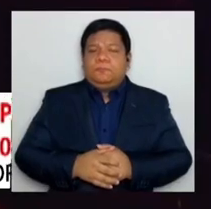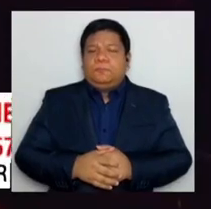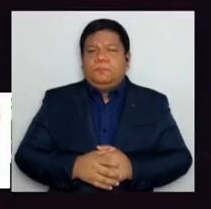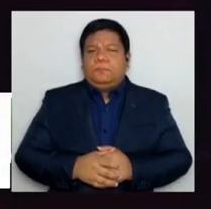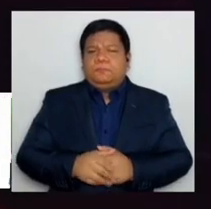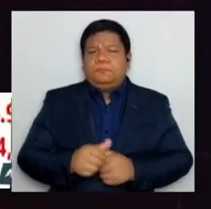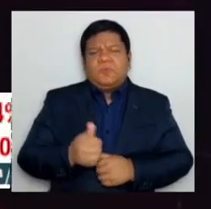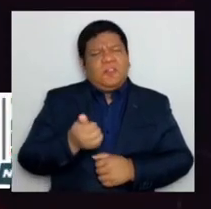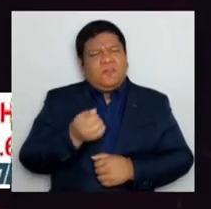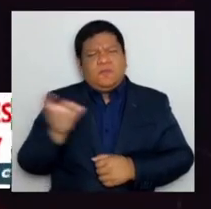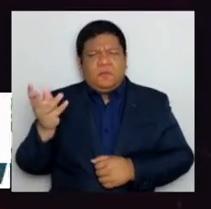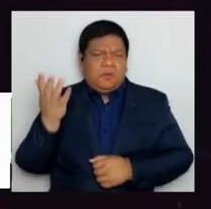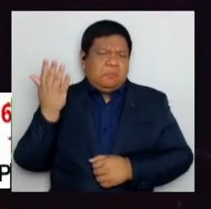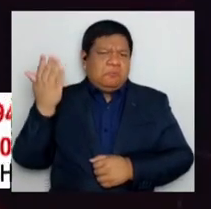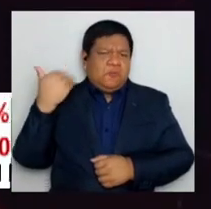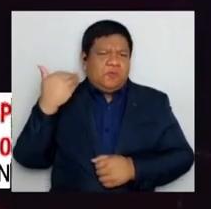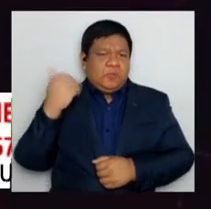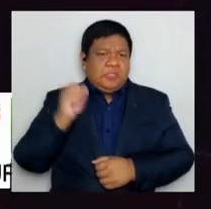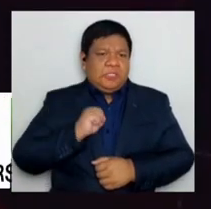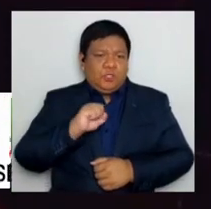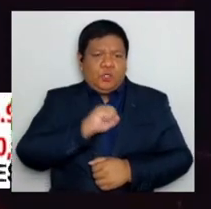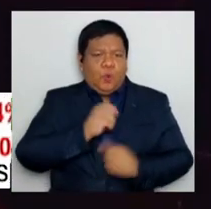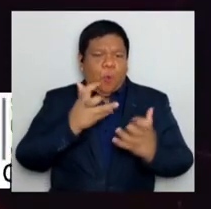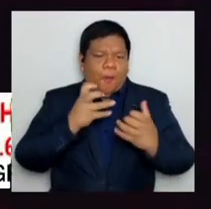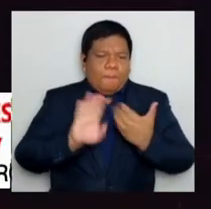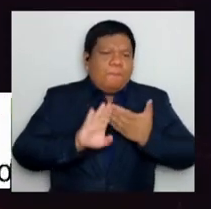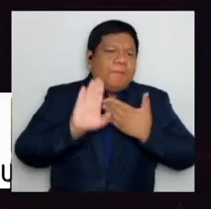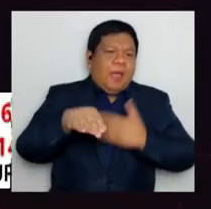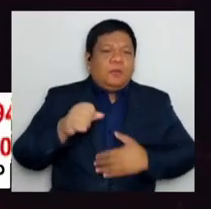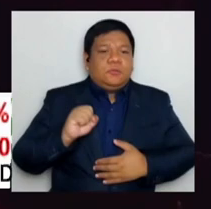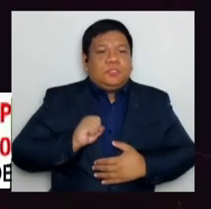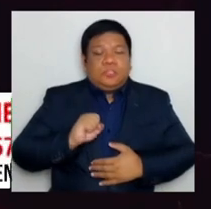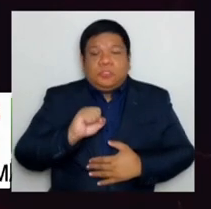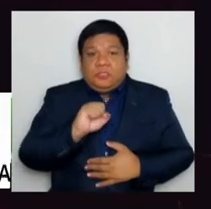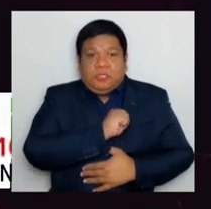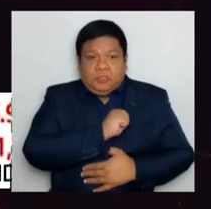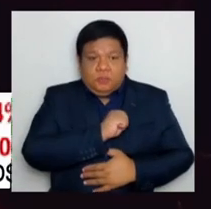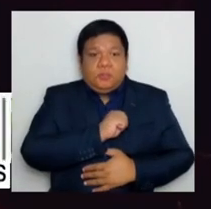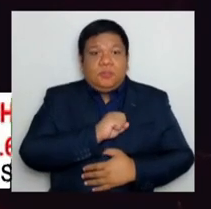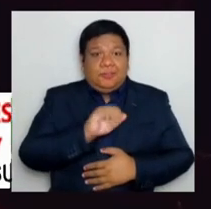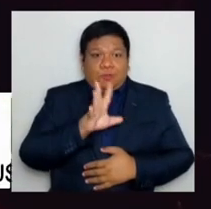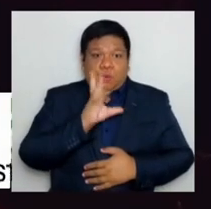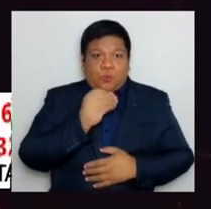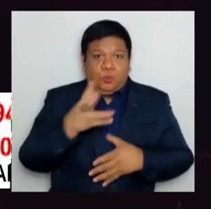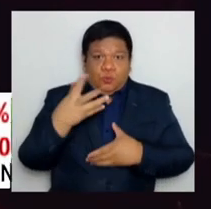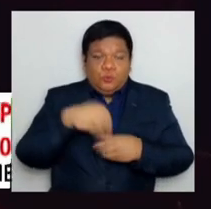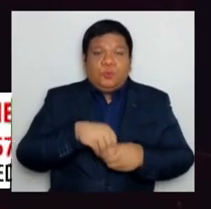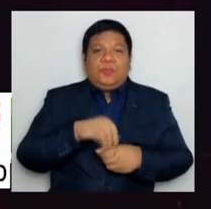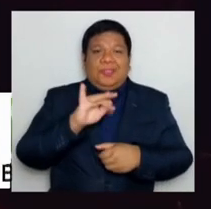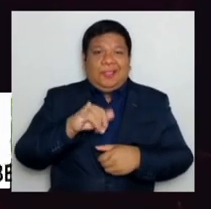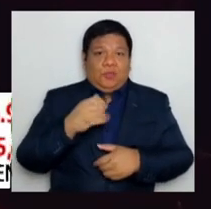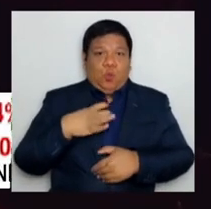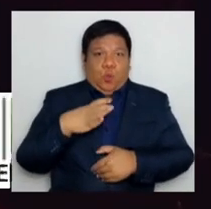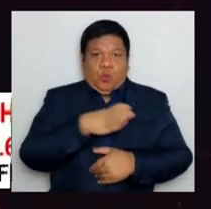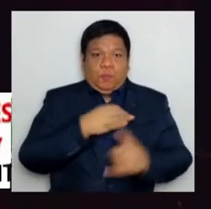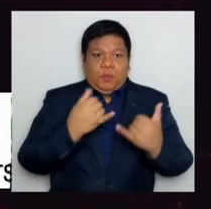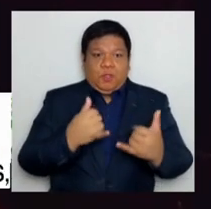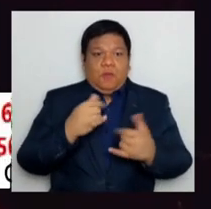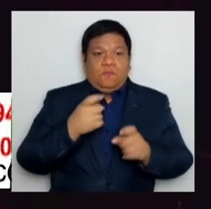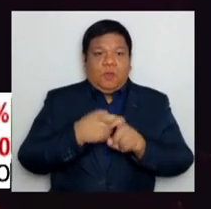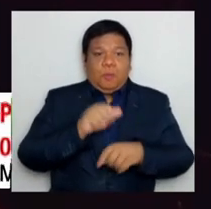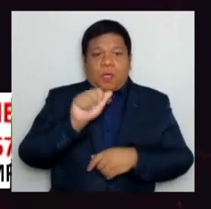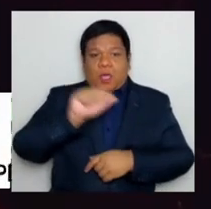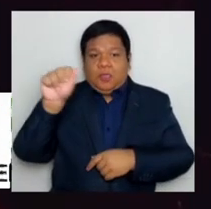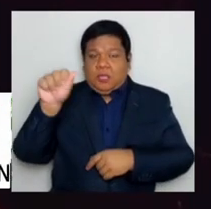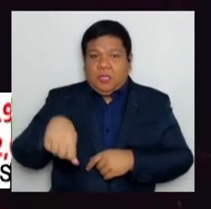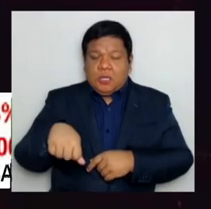Well, a number of former senators eyeing a comeback to the upper chamber. One of them is Deputy Speaker Antica Representative Lauren